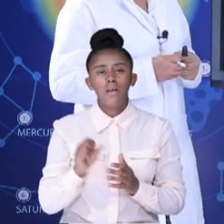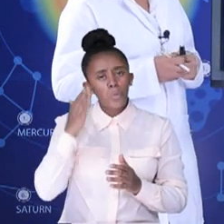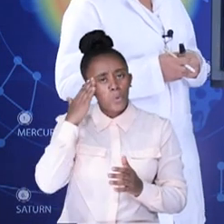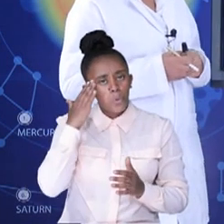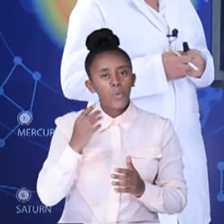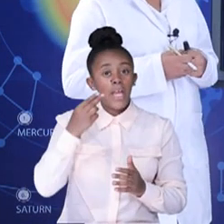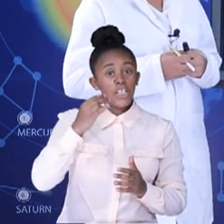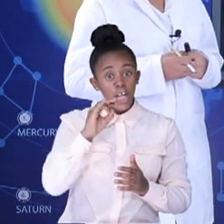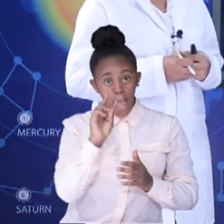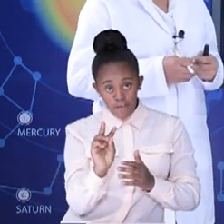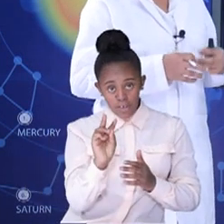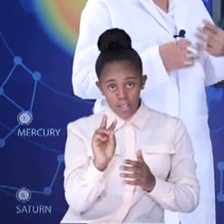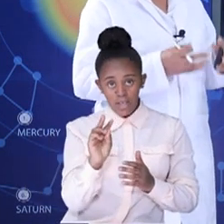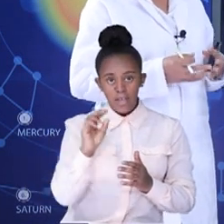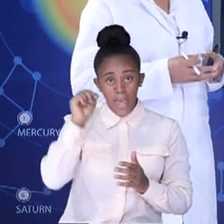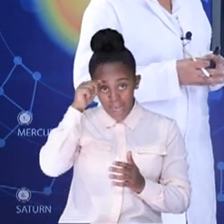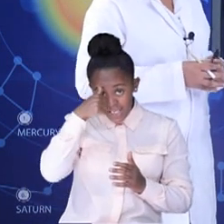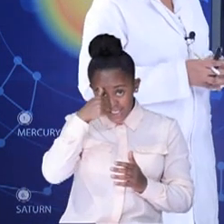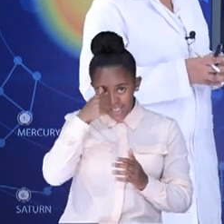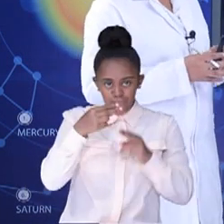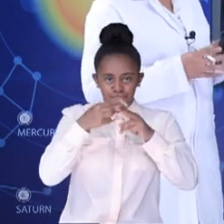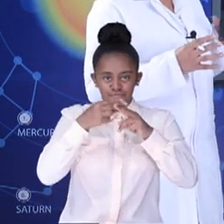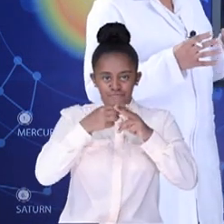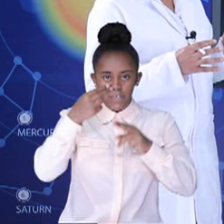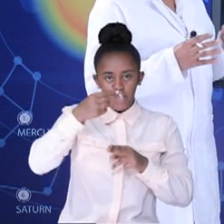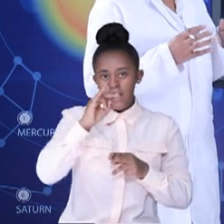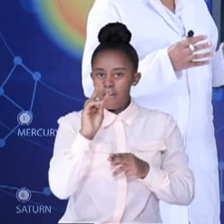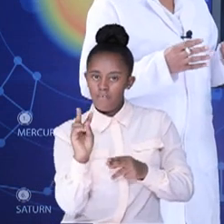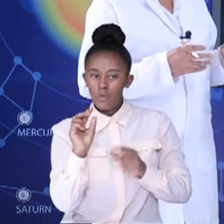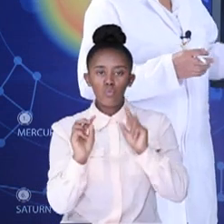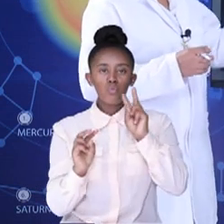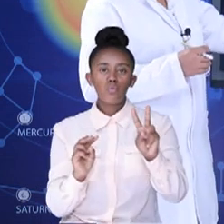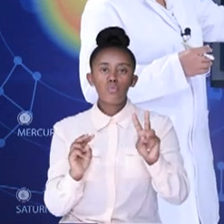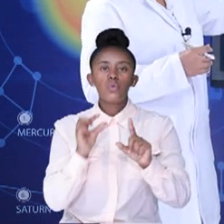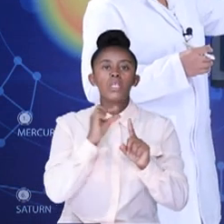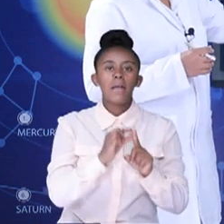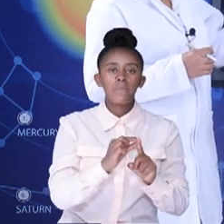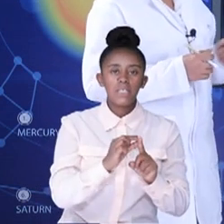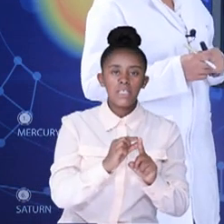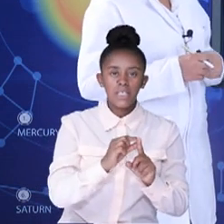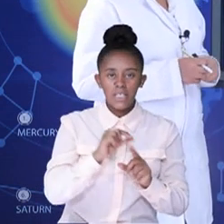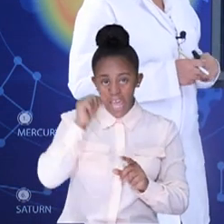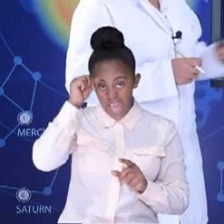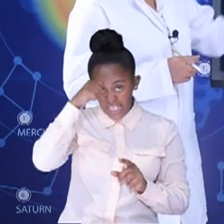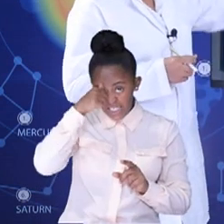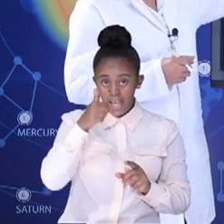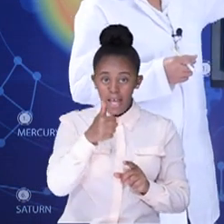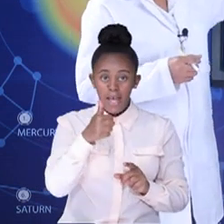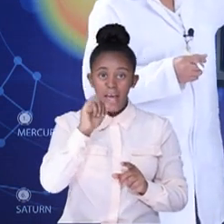know, HIV AIDS is an abbreviation of two terms. AIDS stands